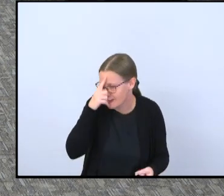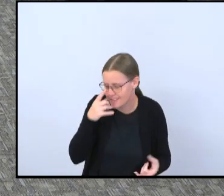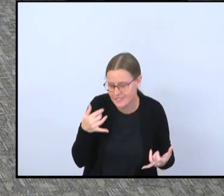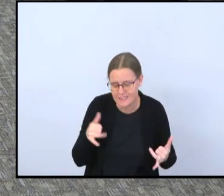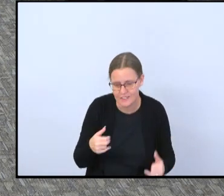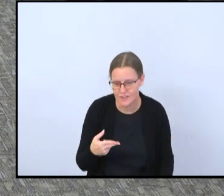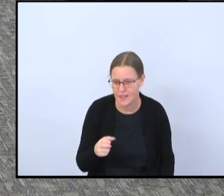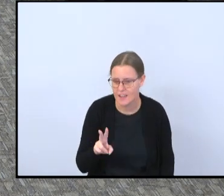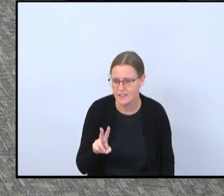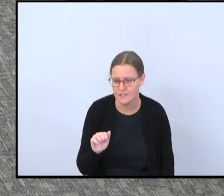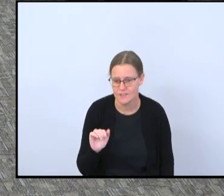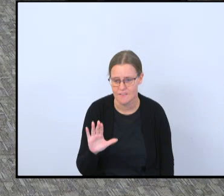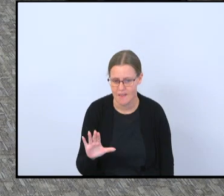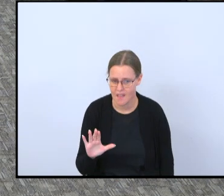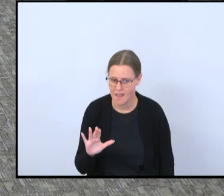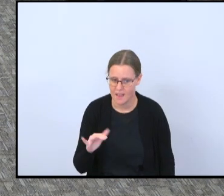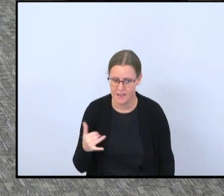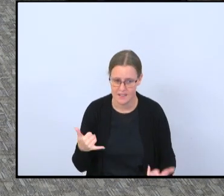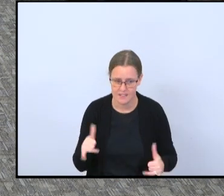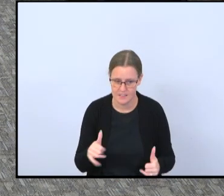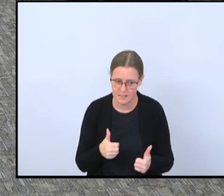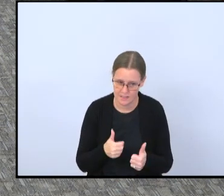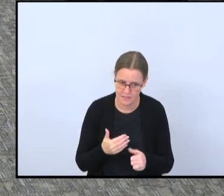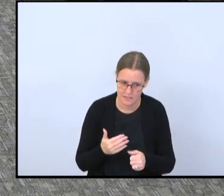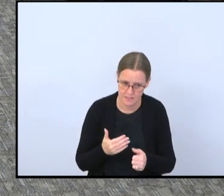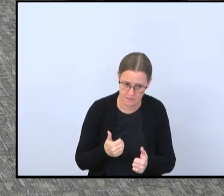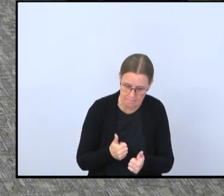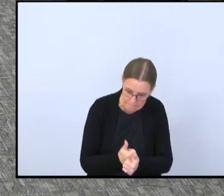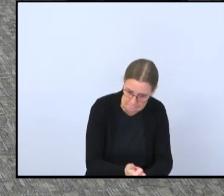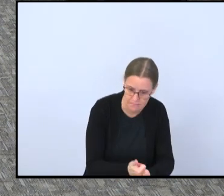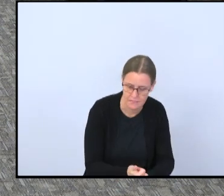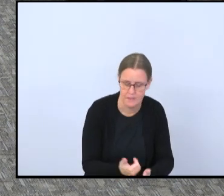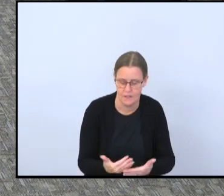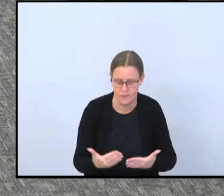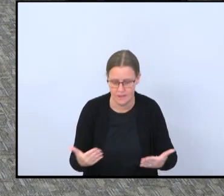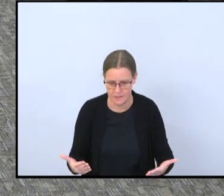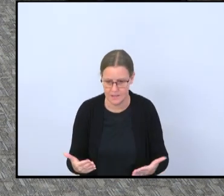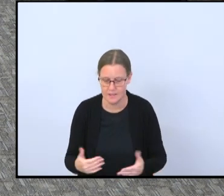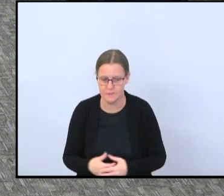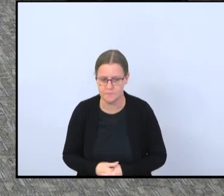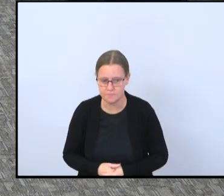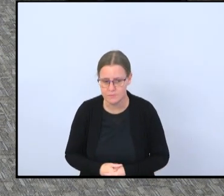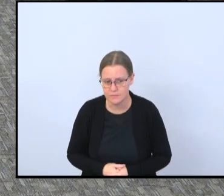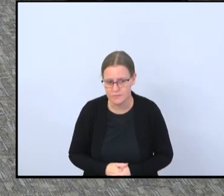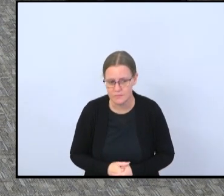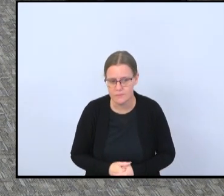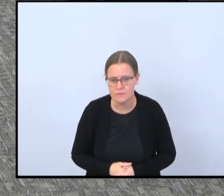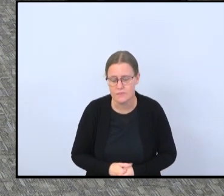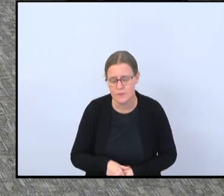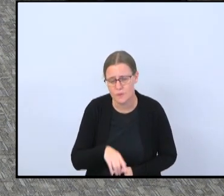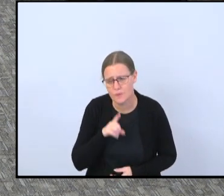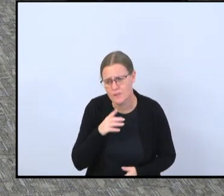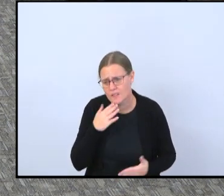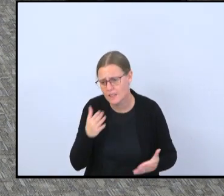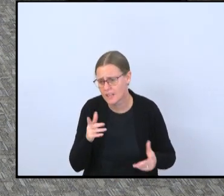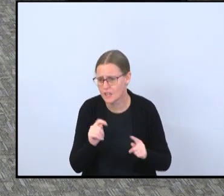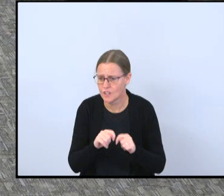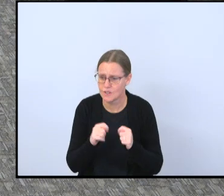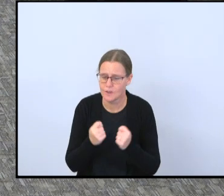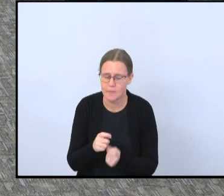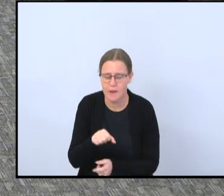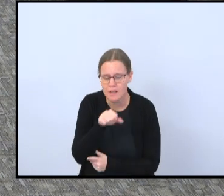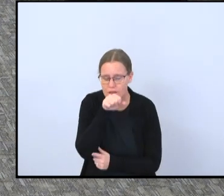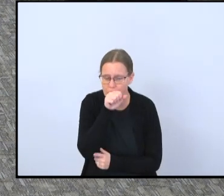continue to do some upkeep with that in the interim time. So I really want to thank your team. I do love the